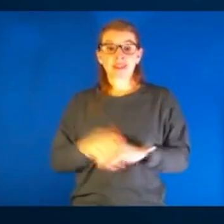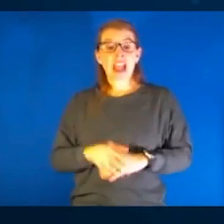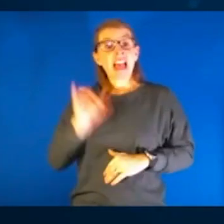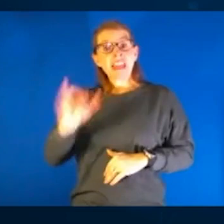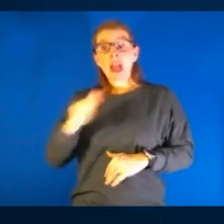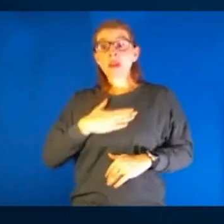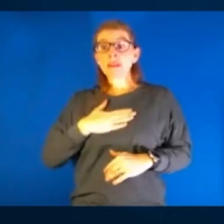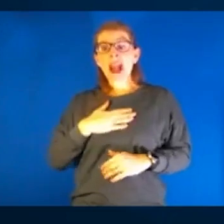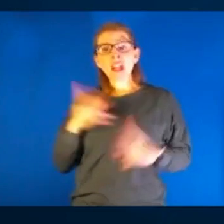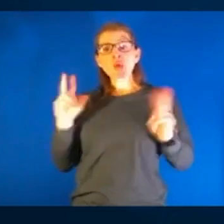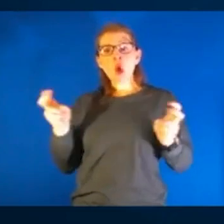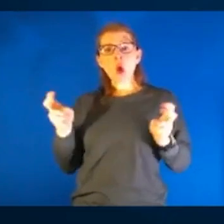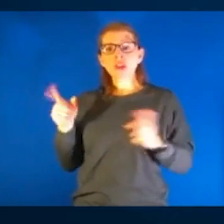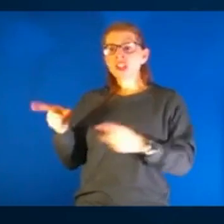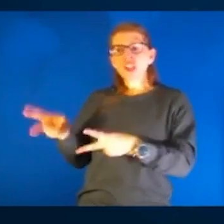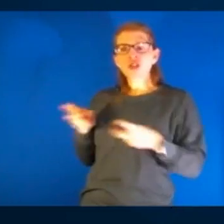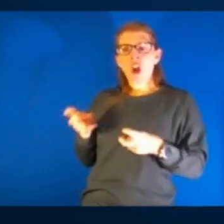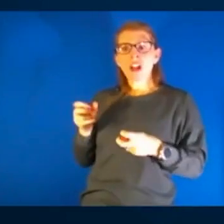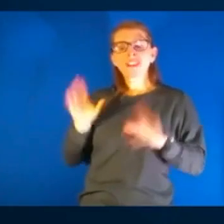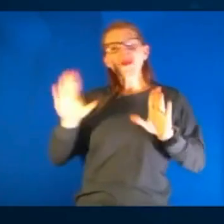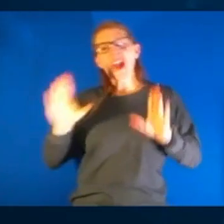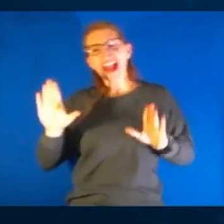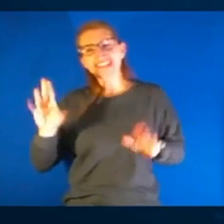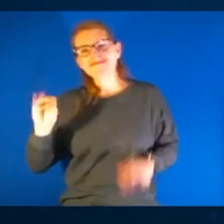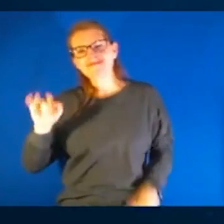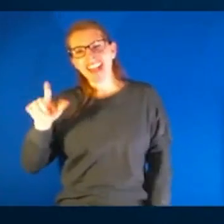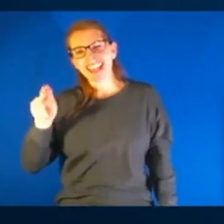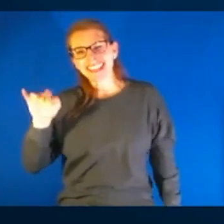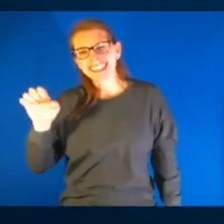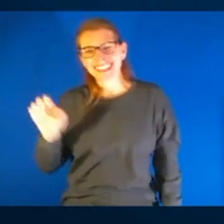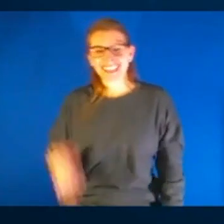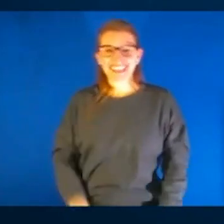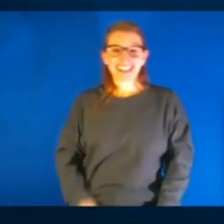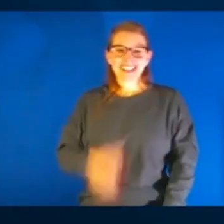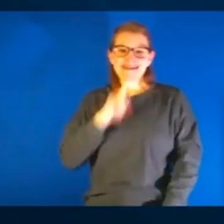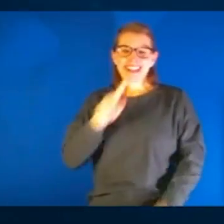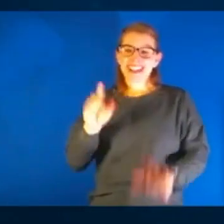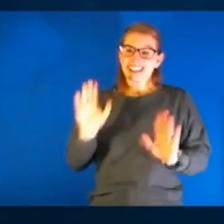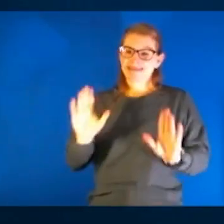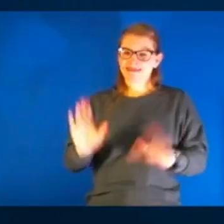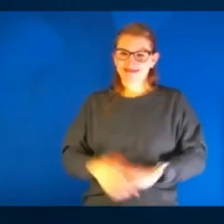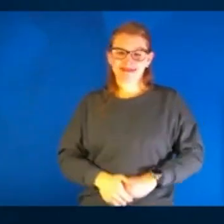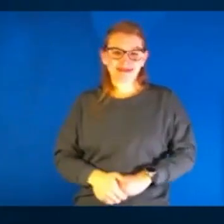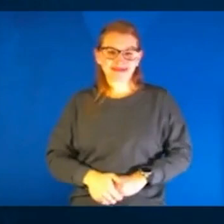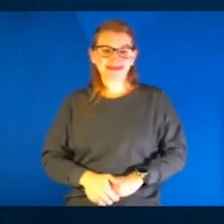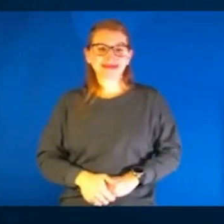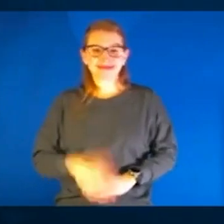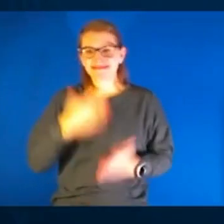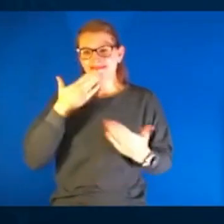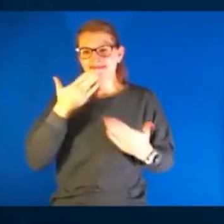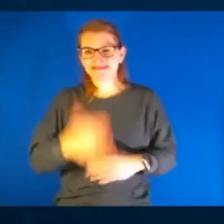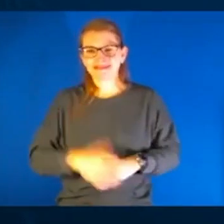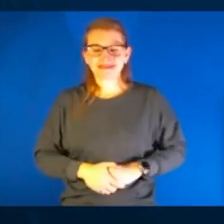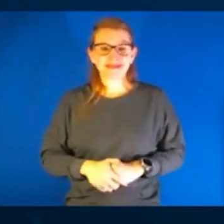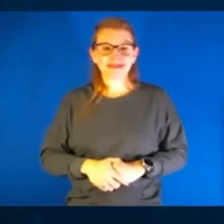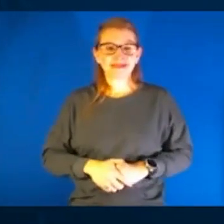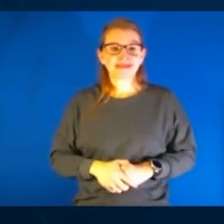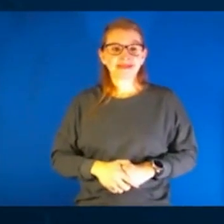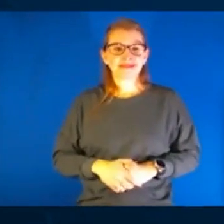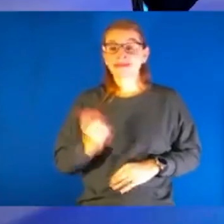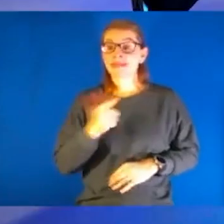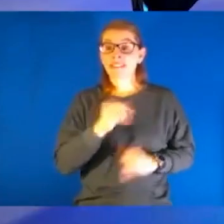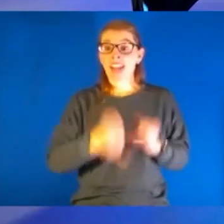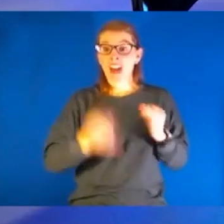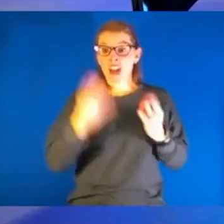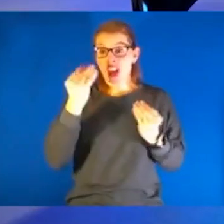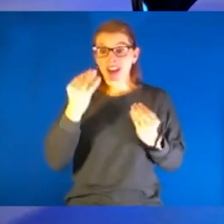stole it. Well done, Melanie. That was really Very good. good. That was Right. really Well good. said, Really. well said. Yep. Yeah. Thank you. Dr. Clough, final thoughts? No, I